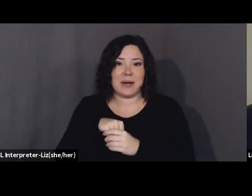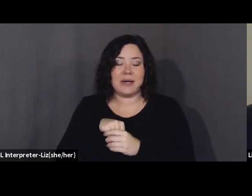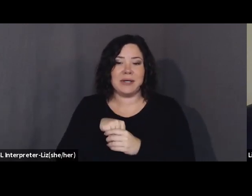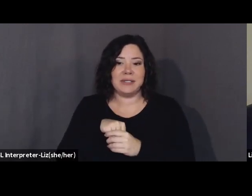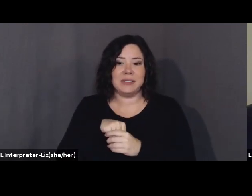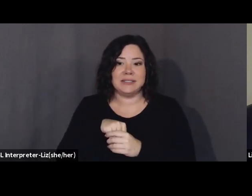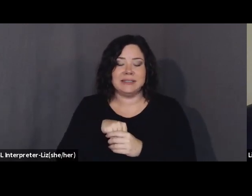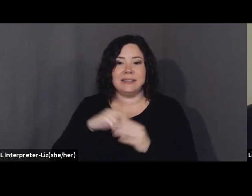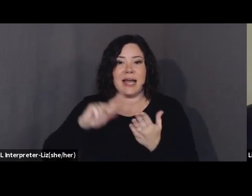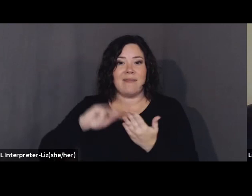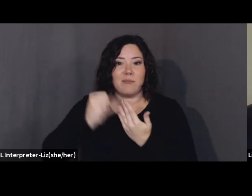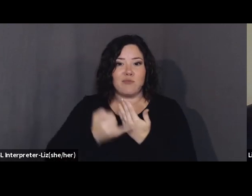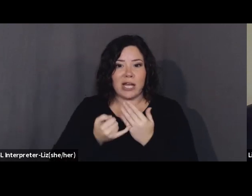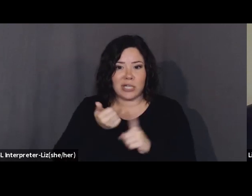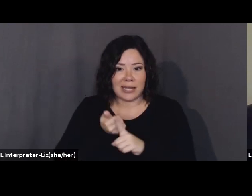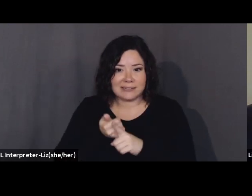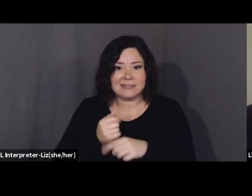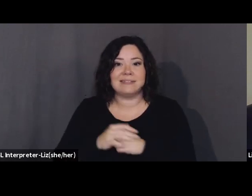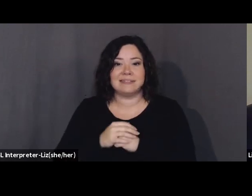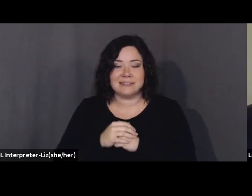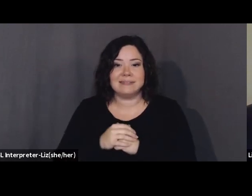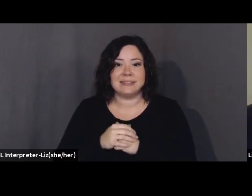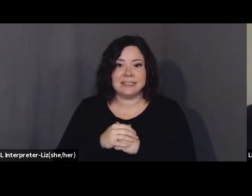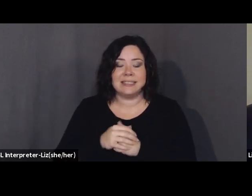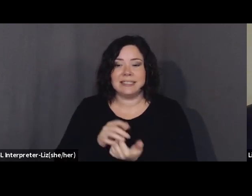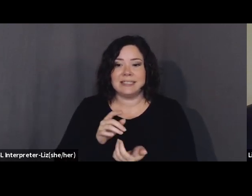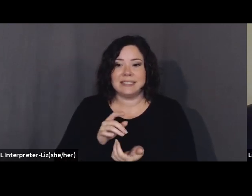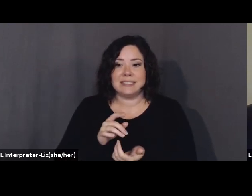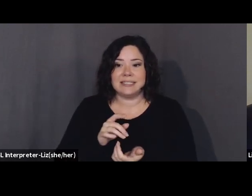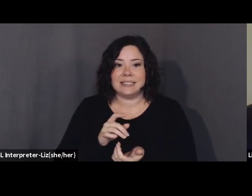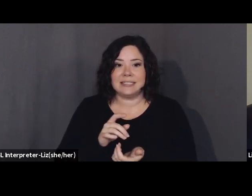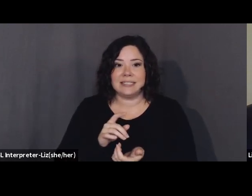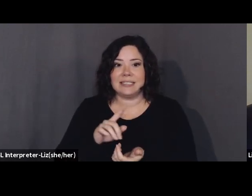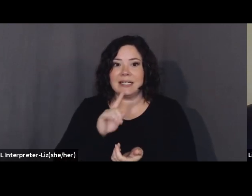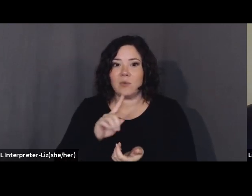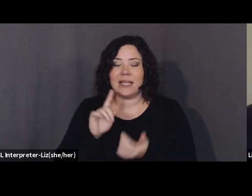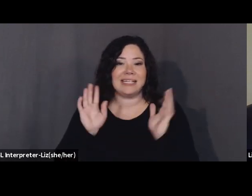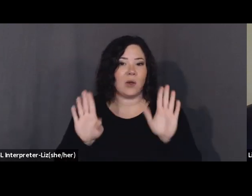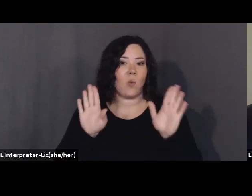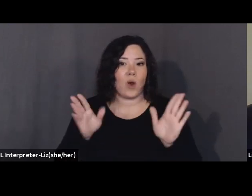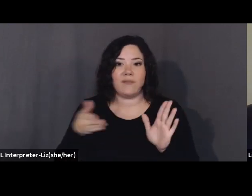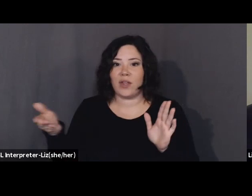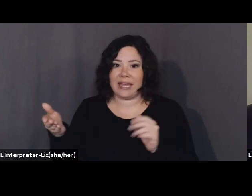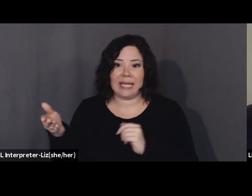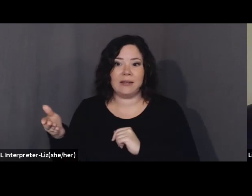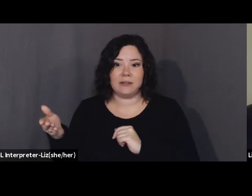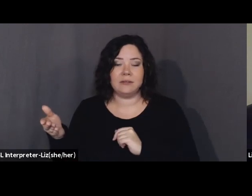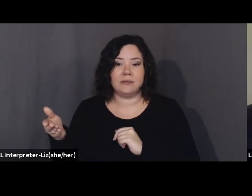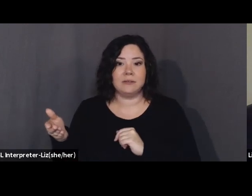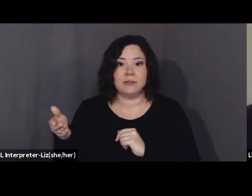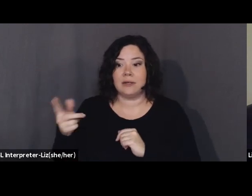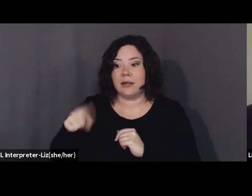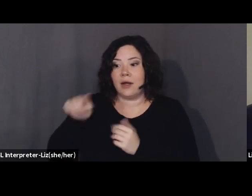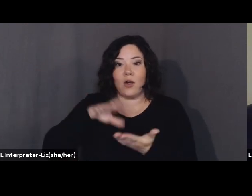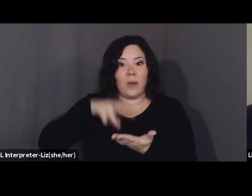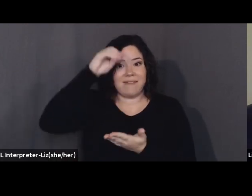the project, and really it's a wonderful thing that we've learned some